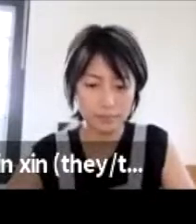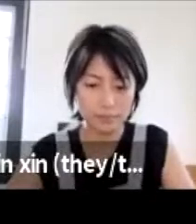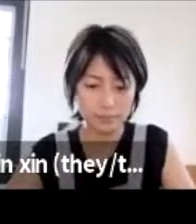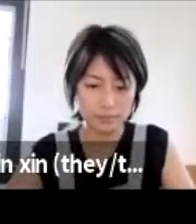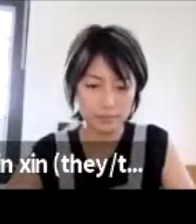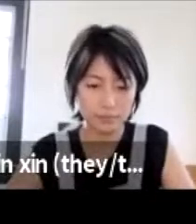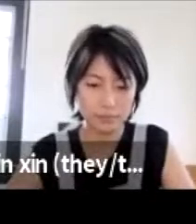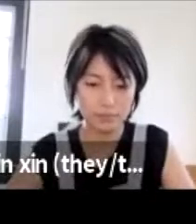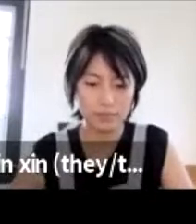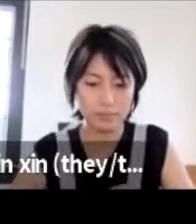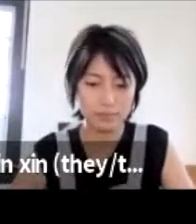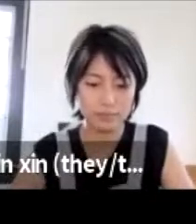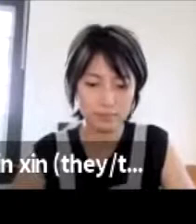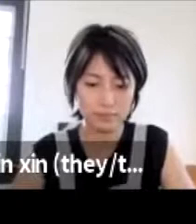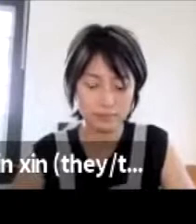mọi hình.